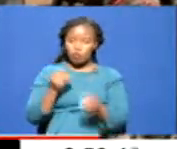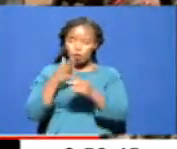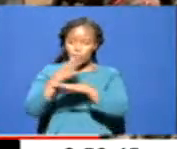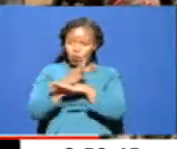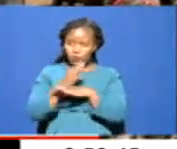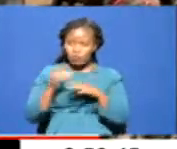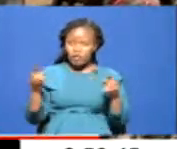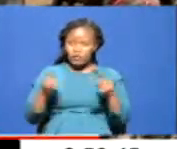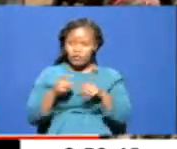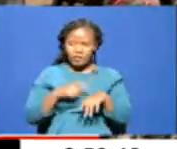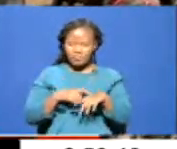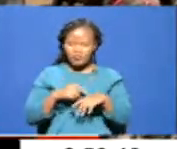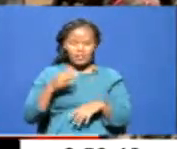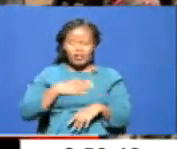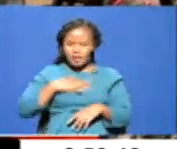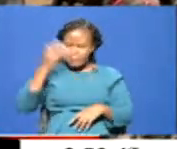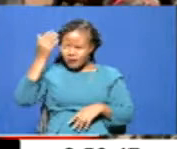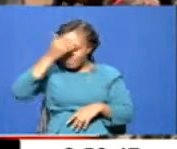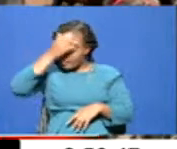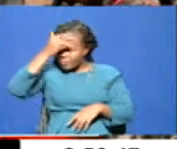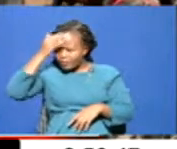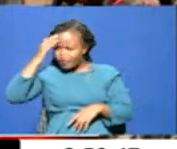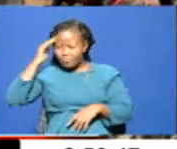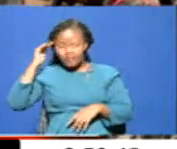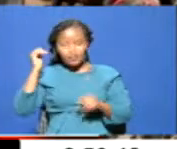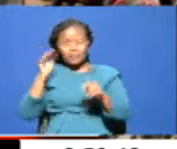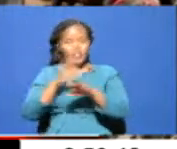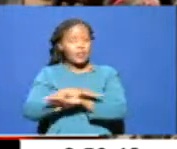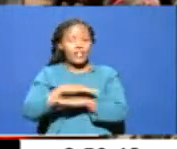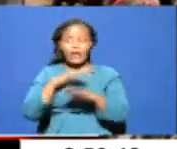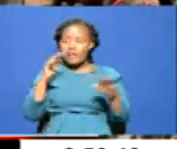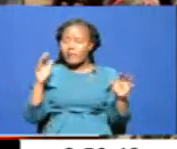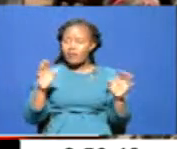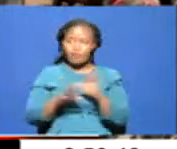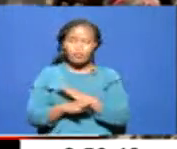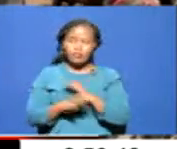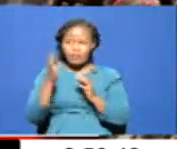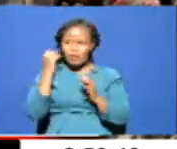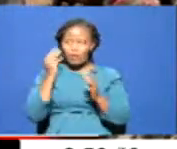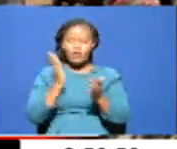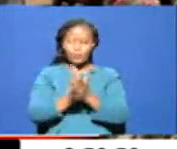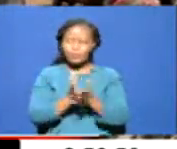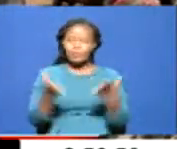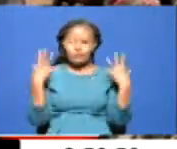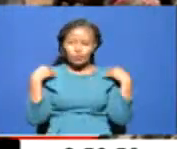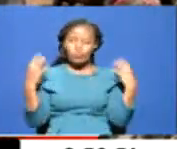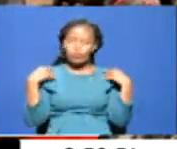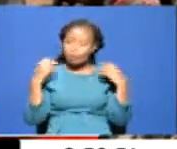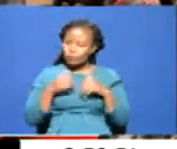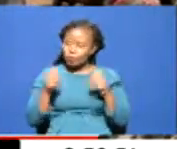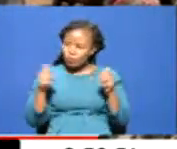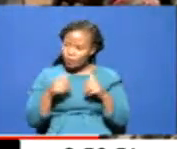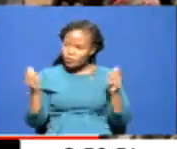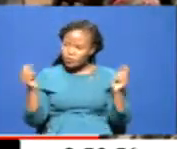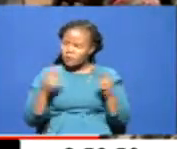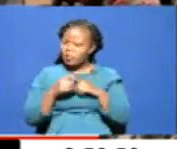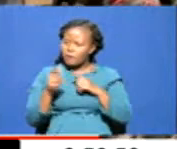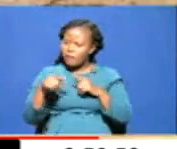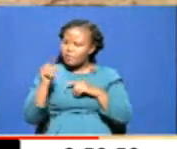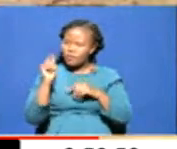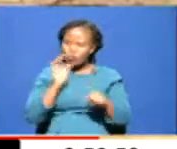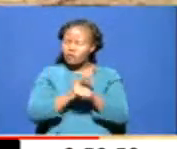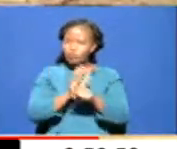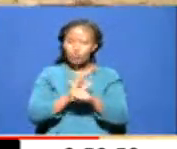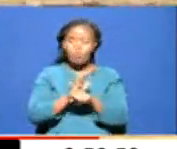like forget all the things about it, because I haven't like, we practiced a bit, but like it was too much like waiting and